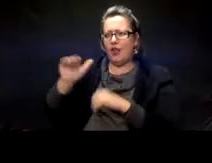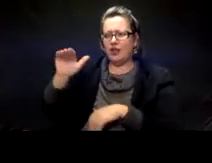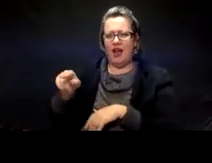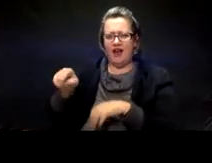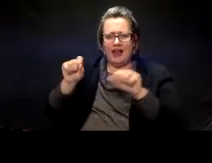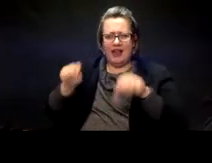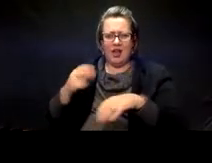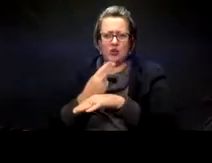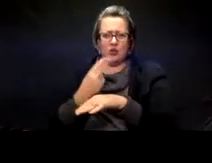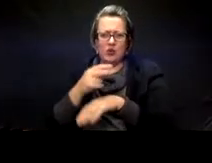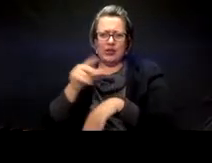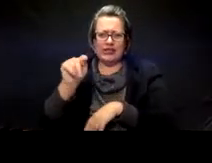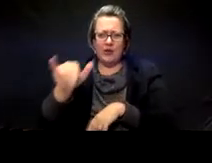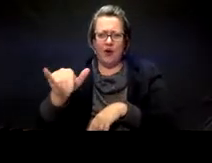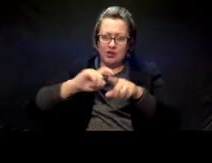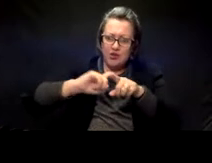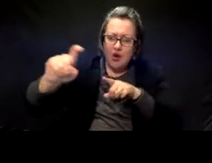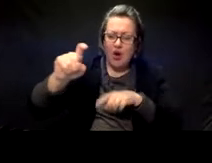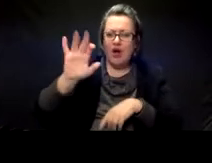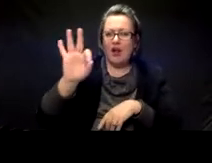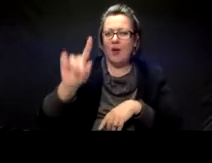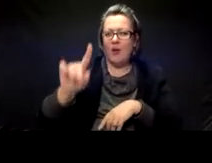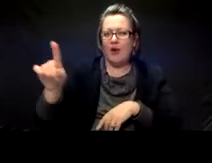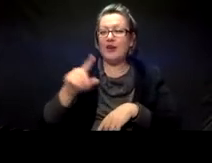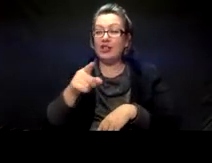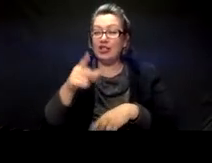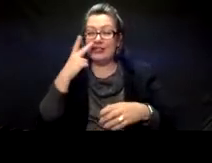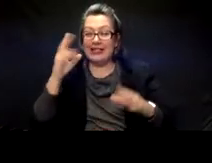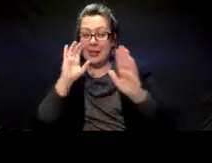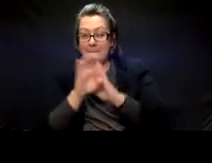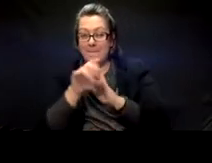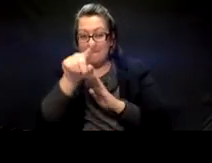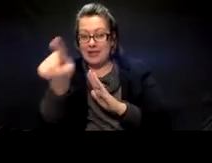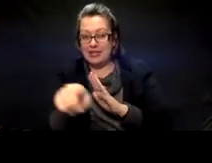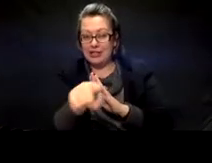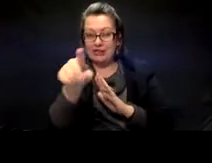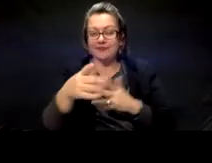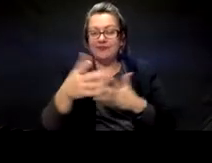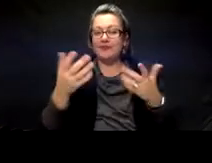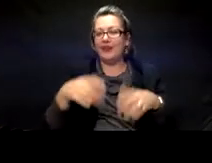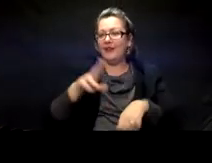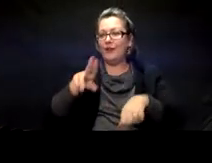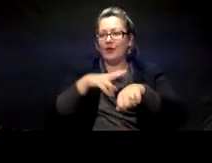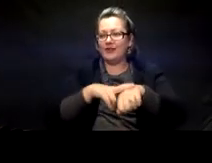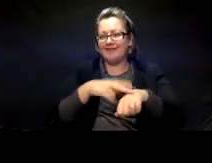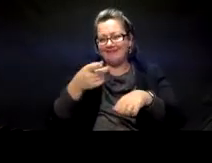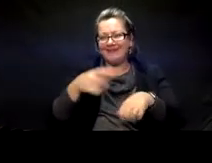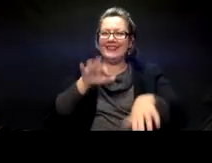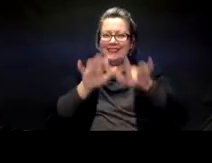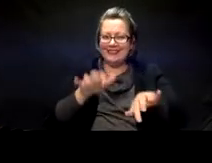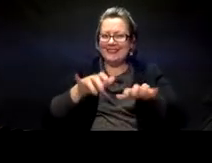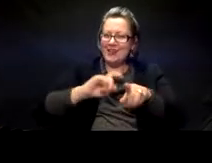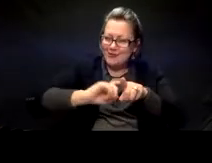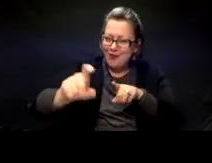Next, we're going to talk about the TTY and how a child can learn to use the TTY to call 911. As you see the picture